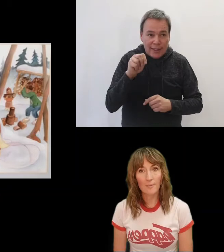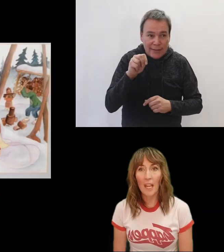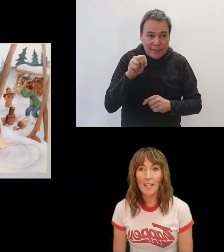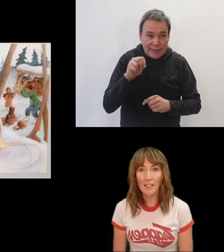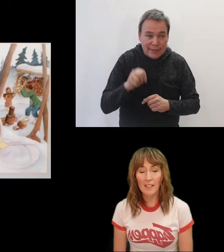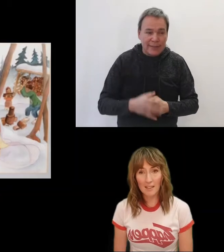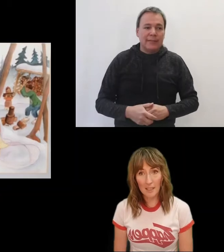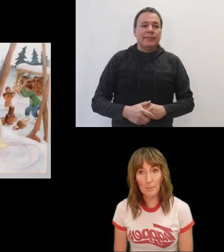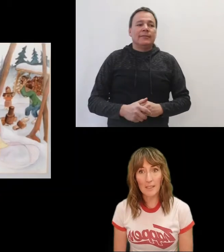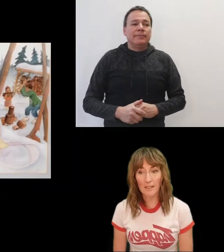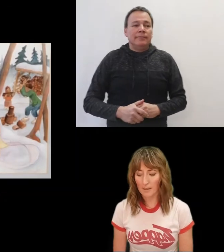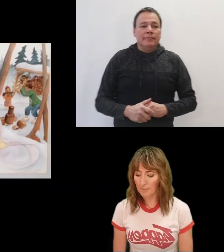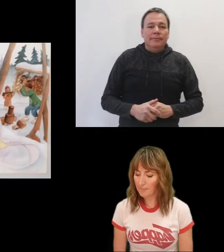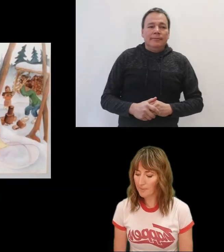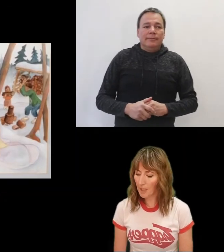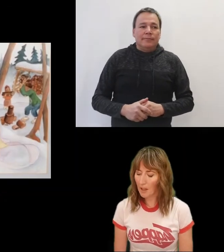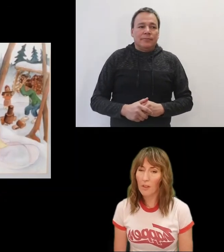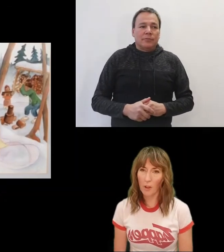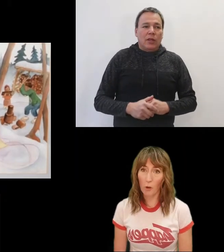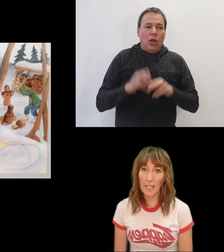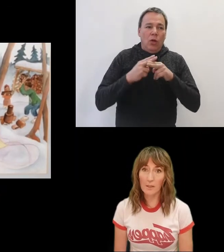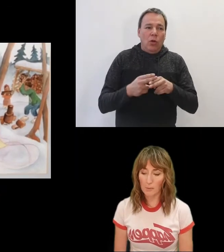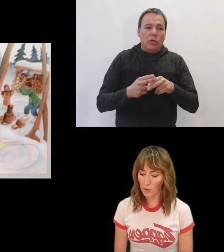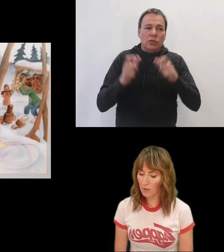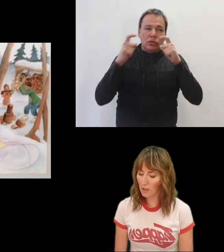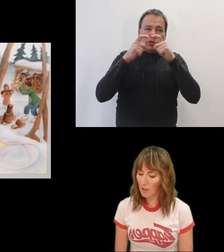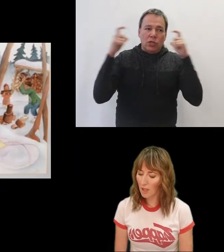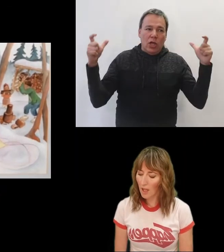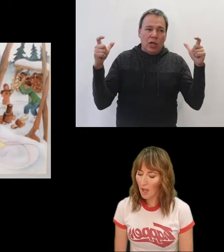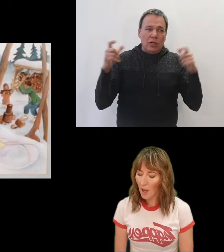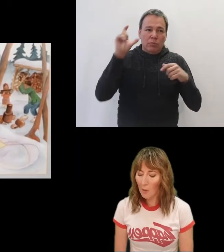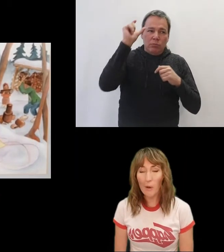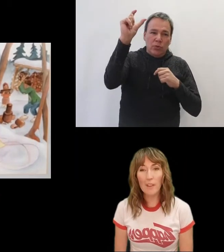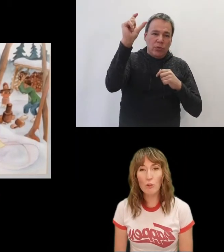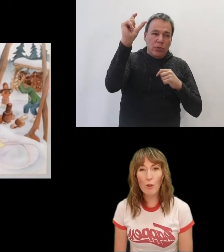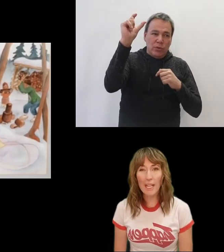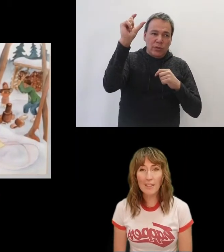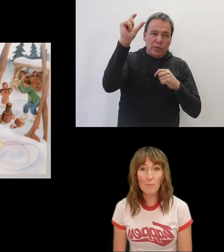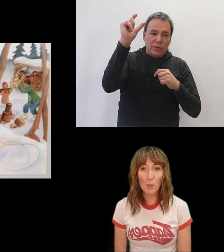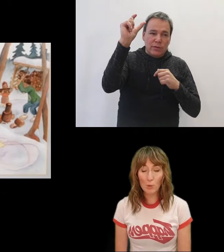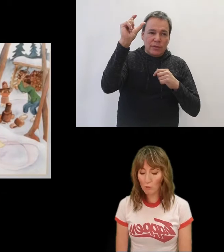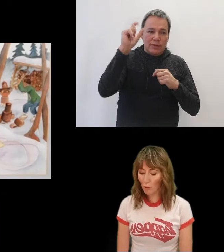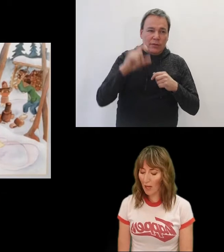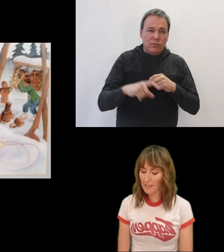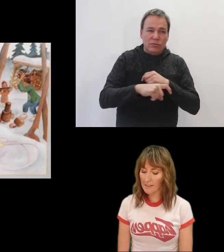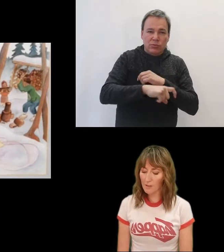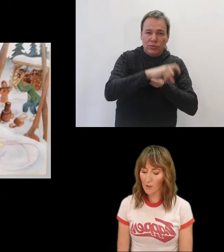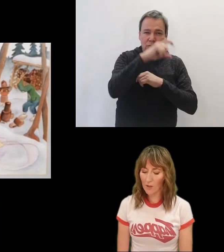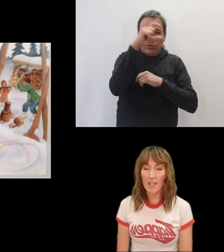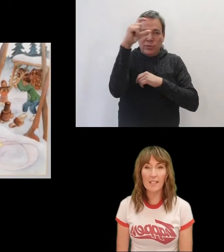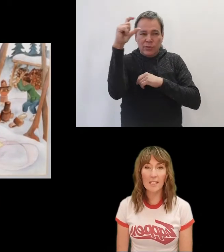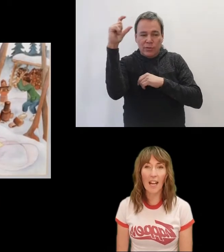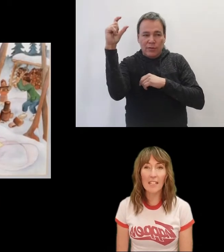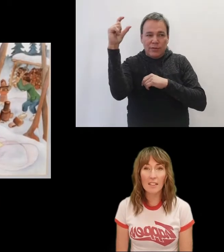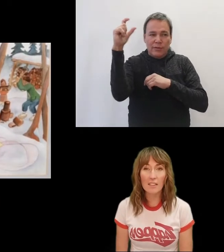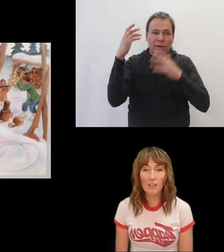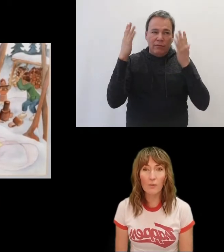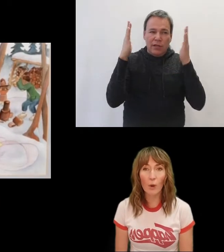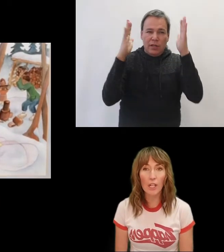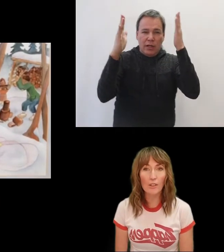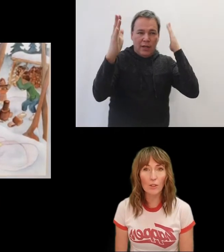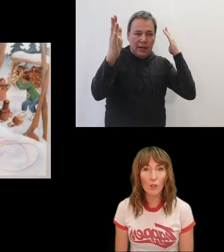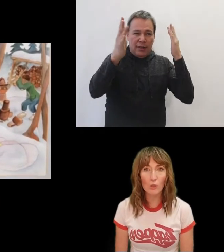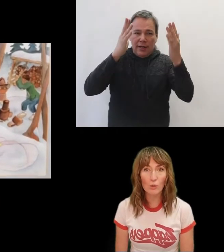January, Kisipisin, the great moon. When the great moon rises over the